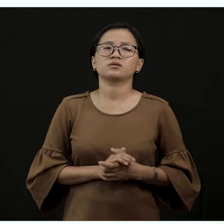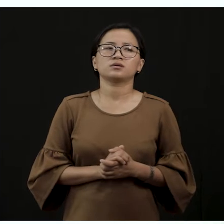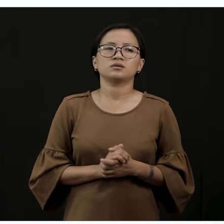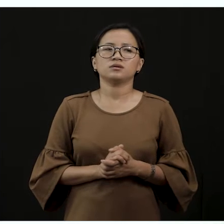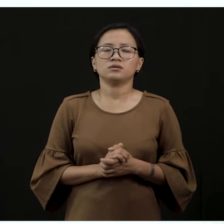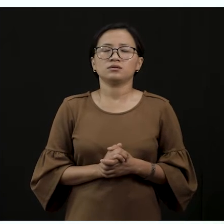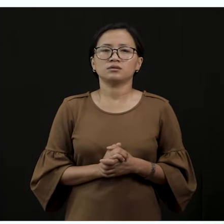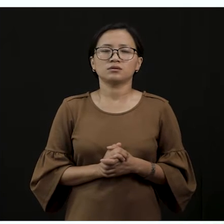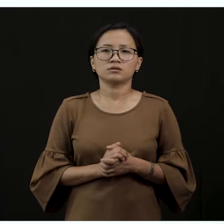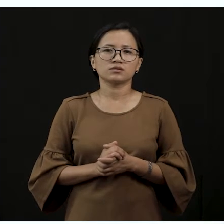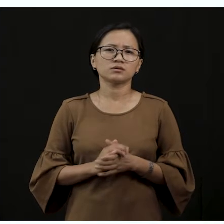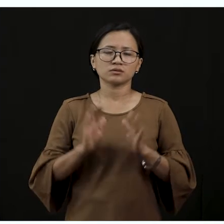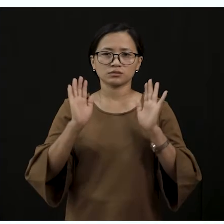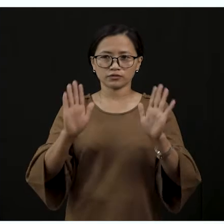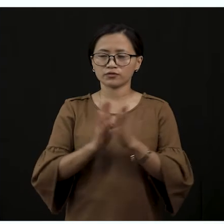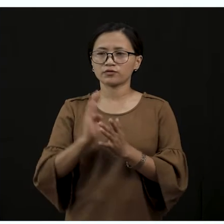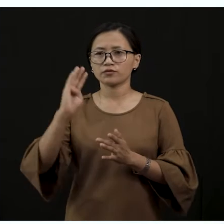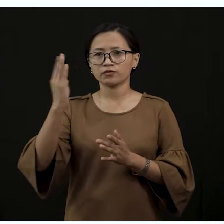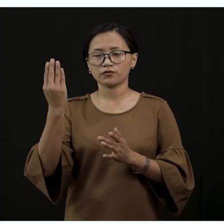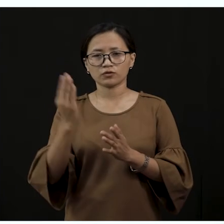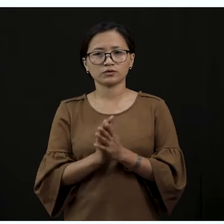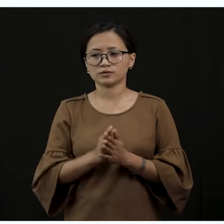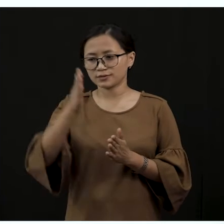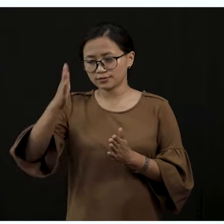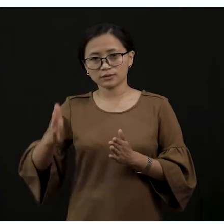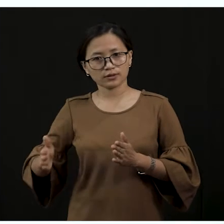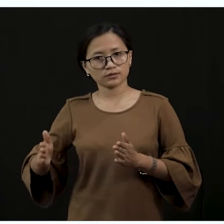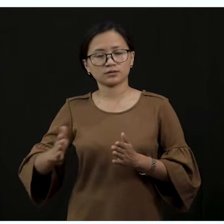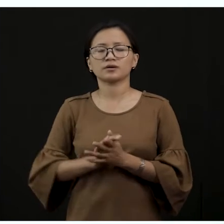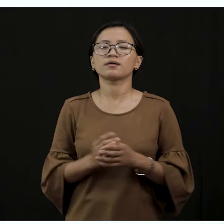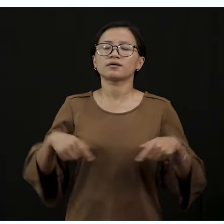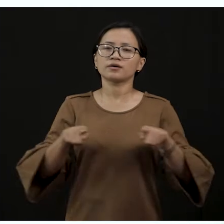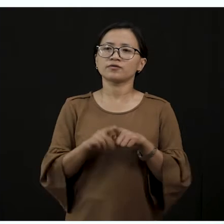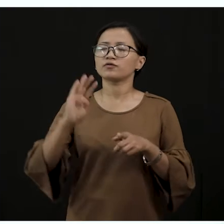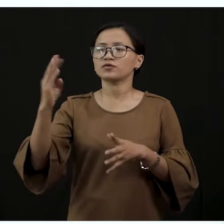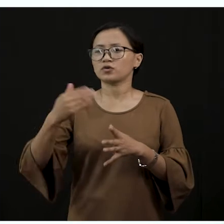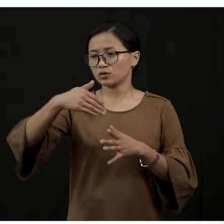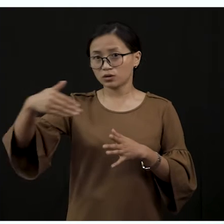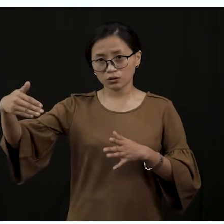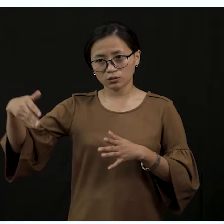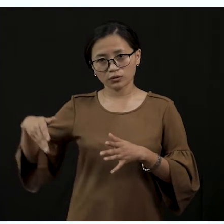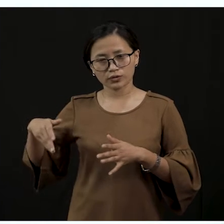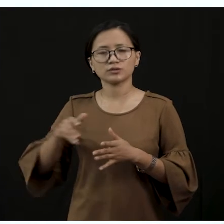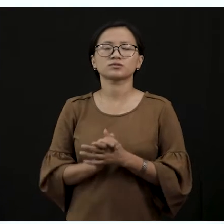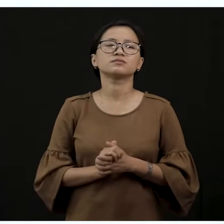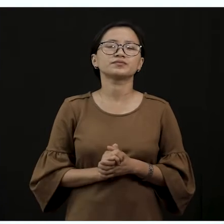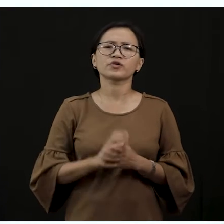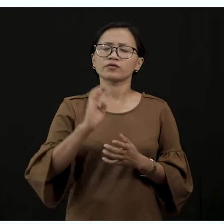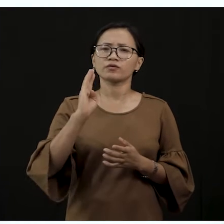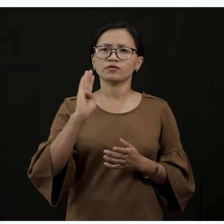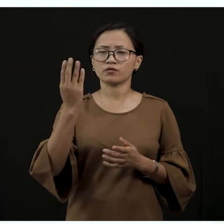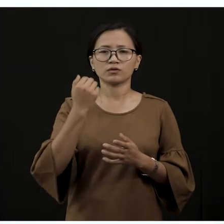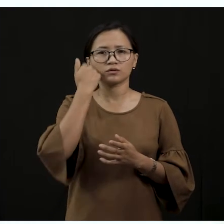It has also 4 sides and 4 corners, right? Here we can see 4 red color arrows